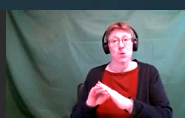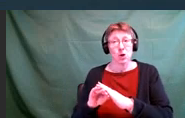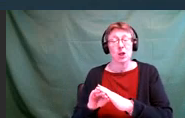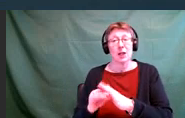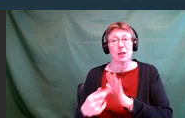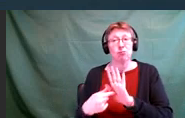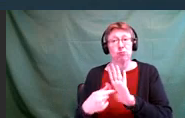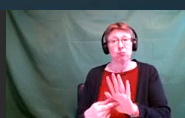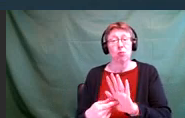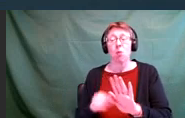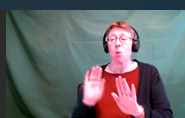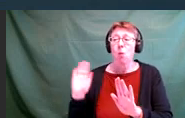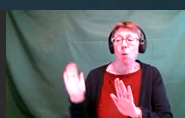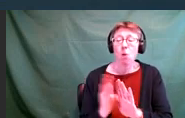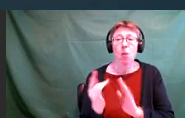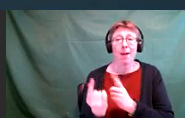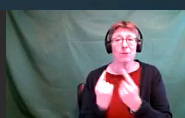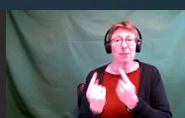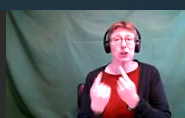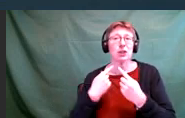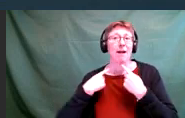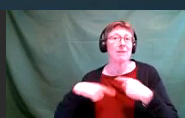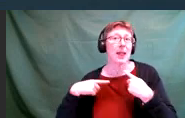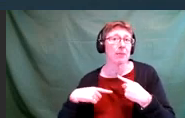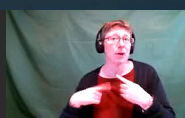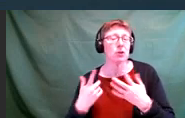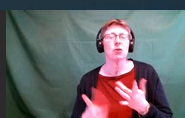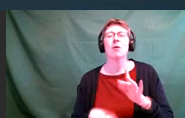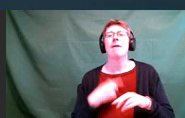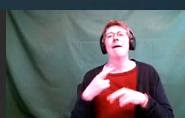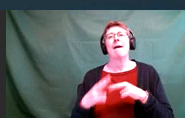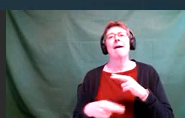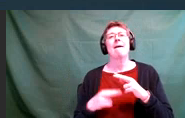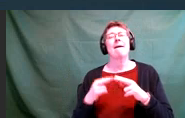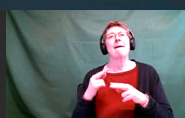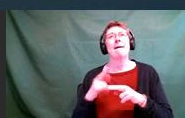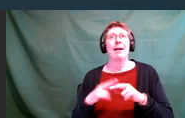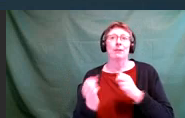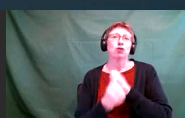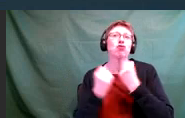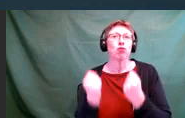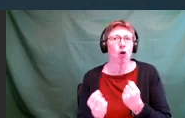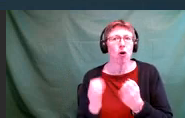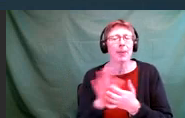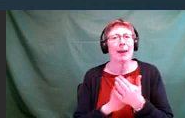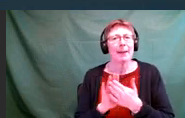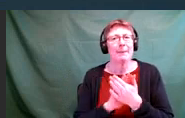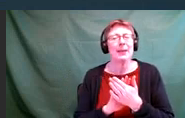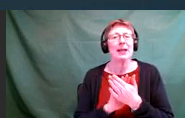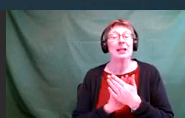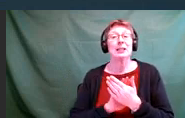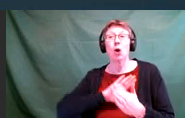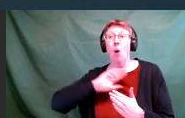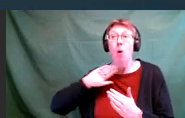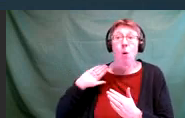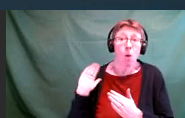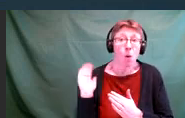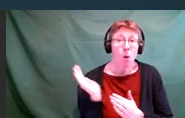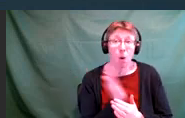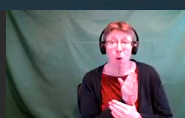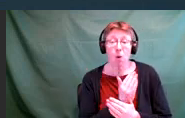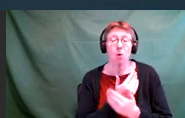of the information available. So if it's strong form efficiency, it's all the information that's available publicly